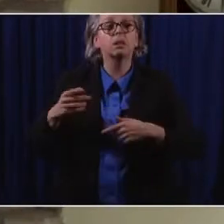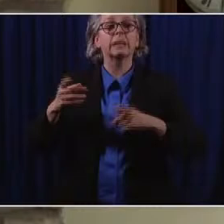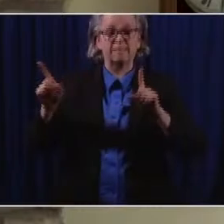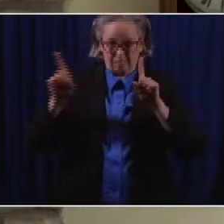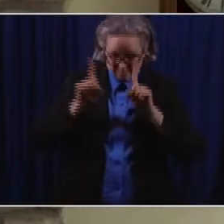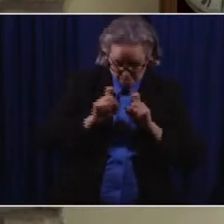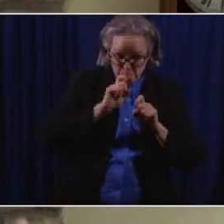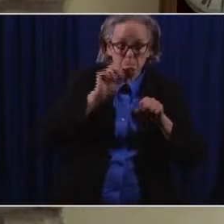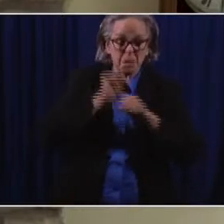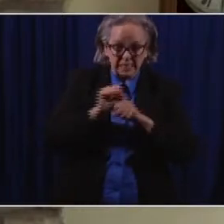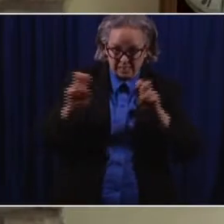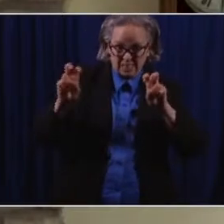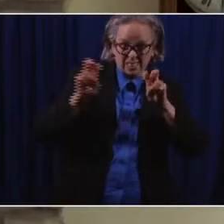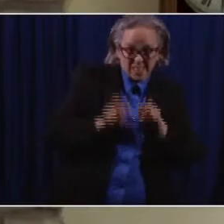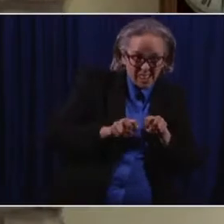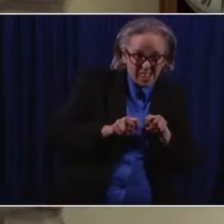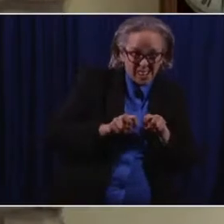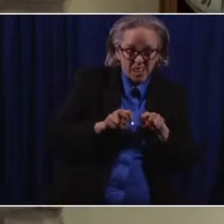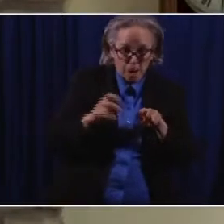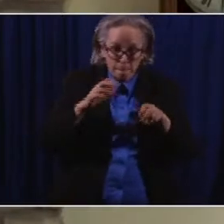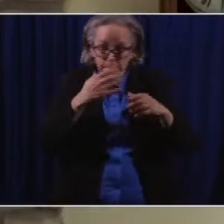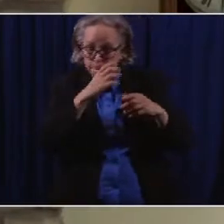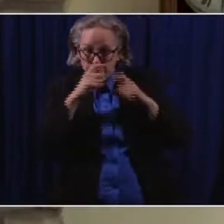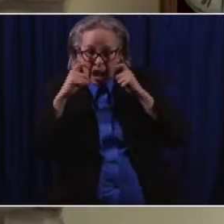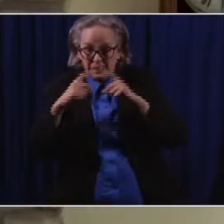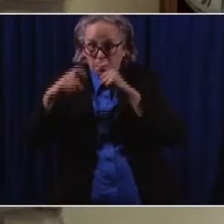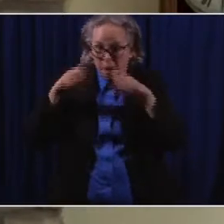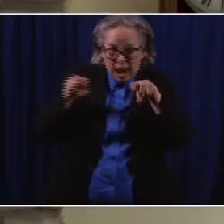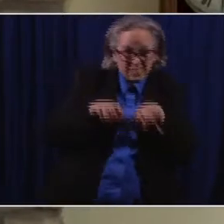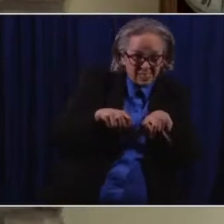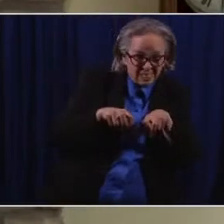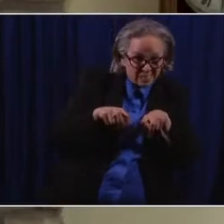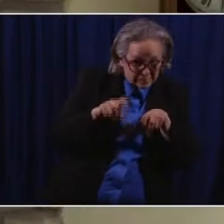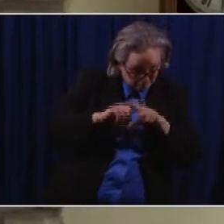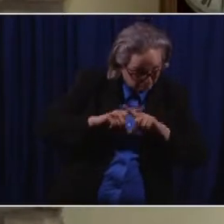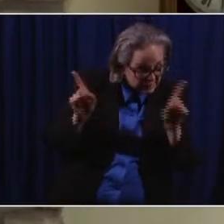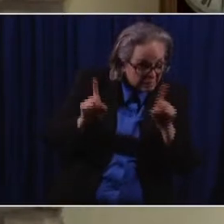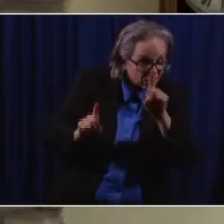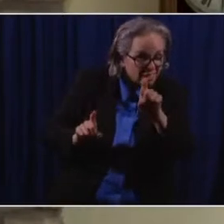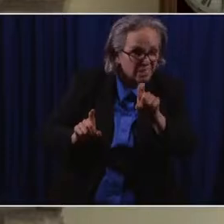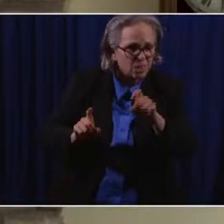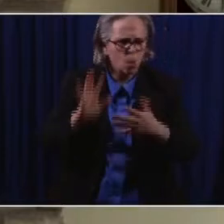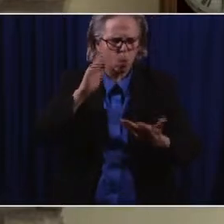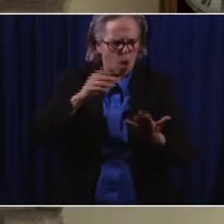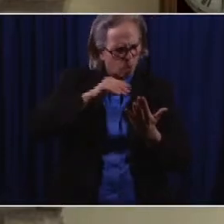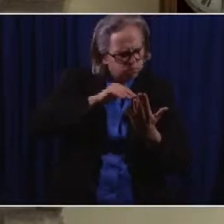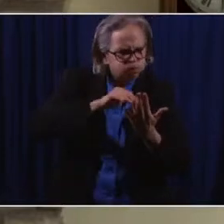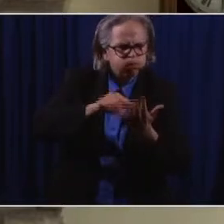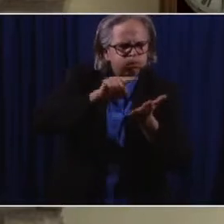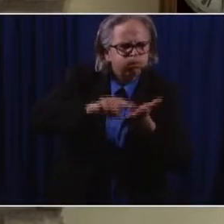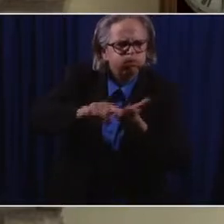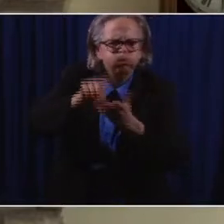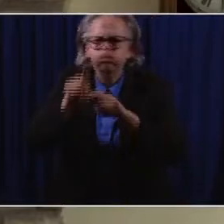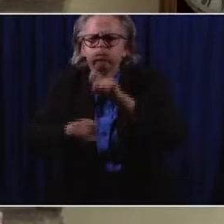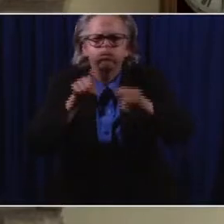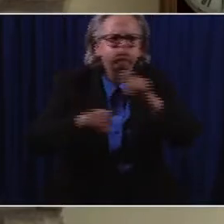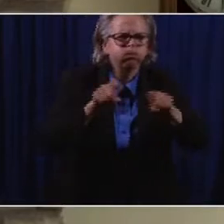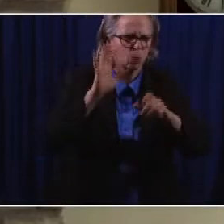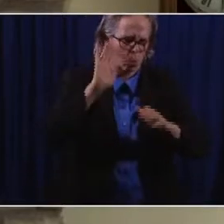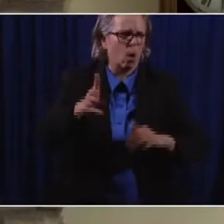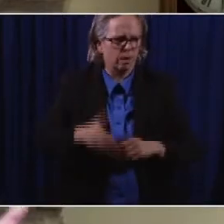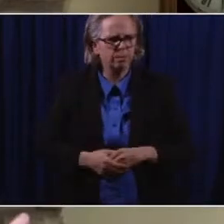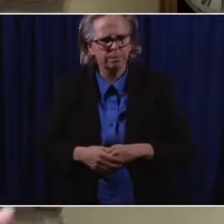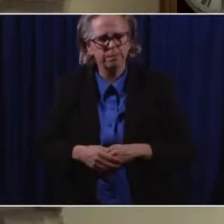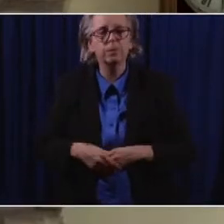together for more than 15 minutes. And we're going to take some of those and follow them and just